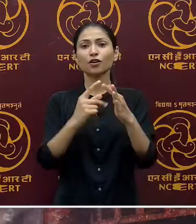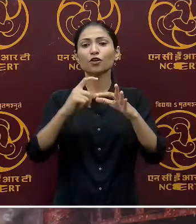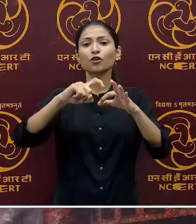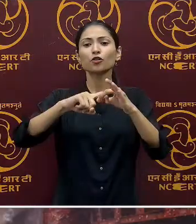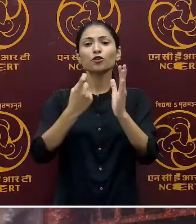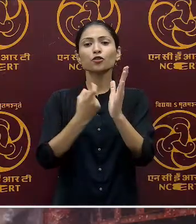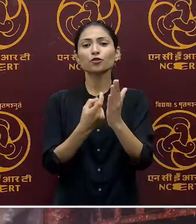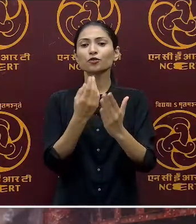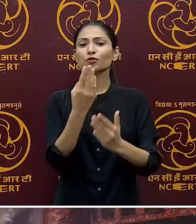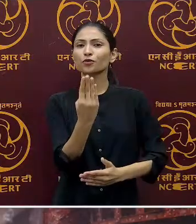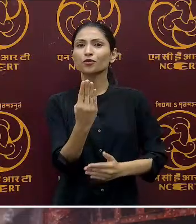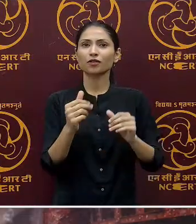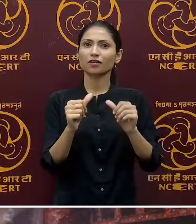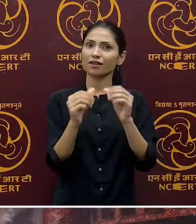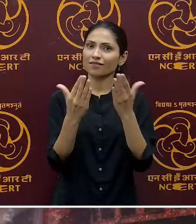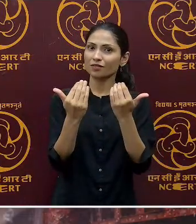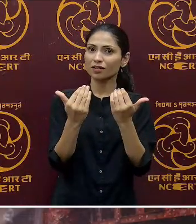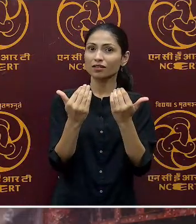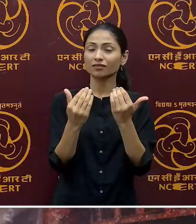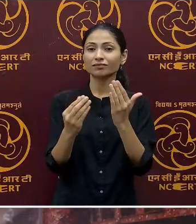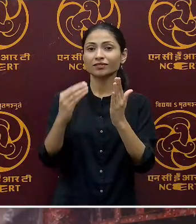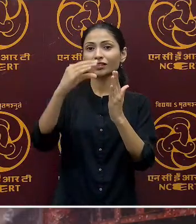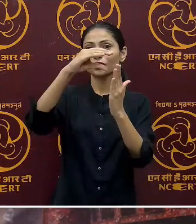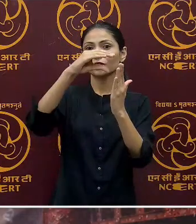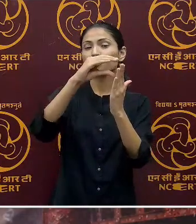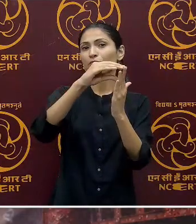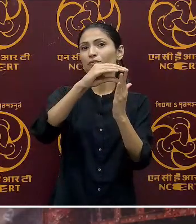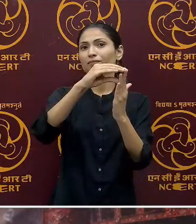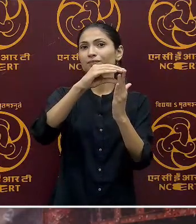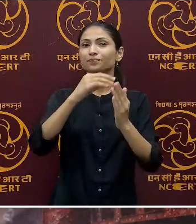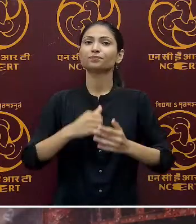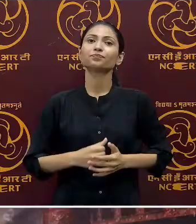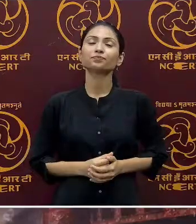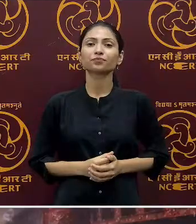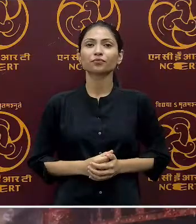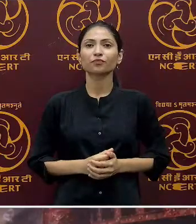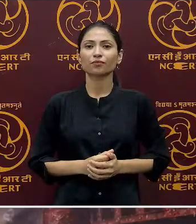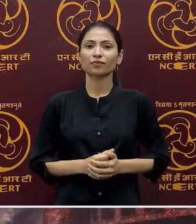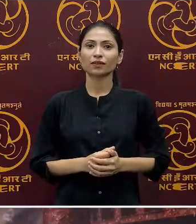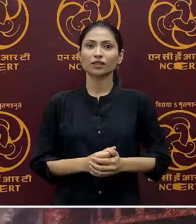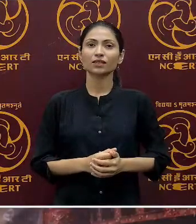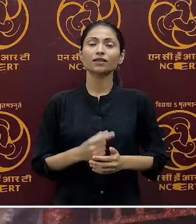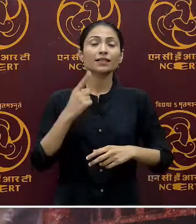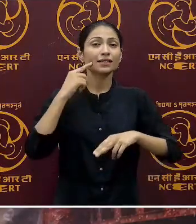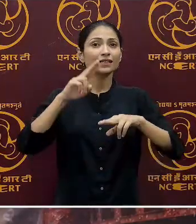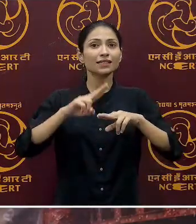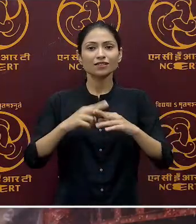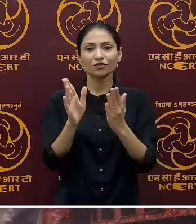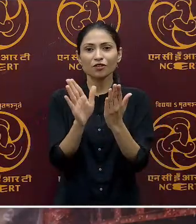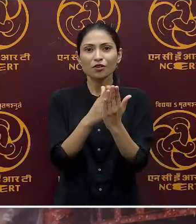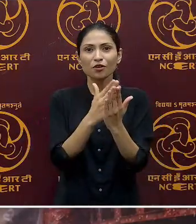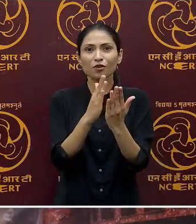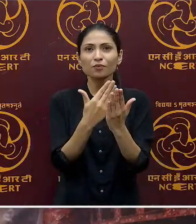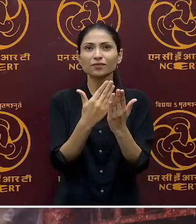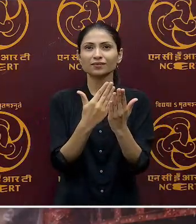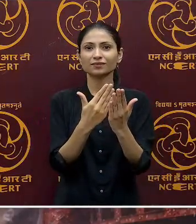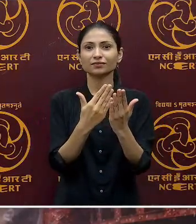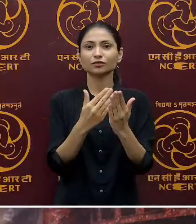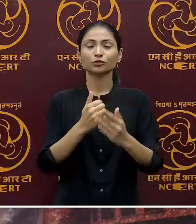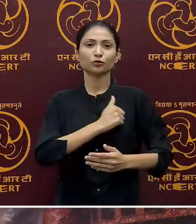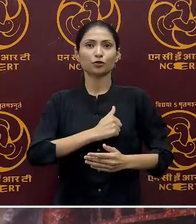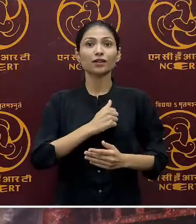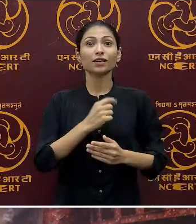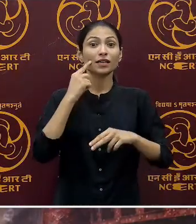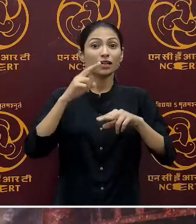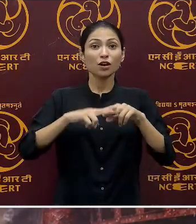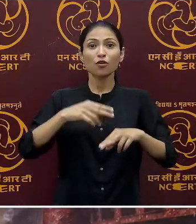available here on the top of the textbooks. So, when we open in our phone Diksha app, which we can